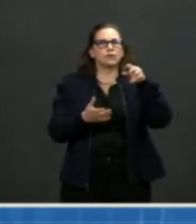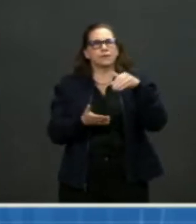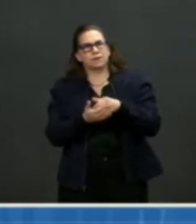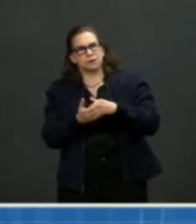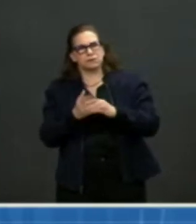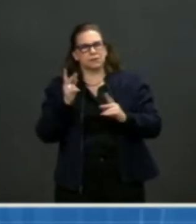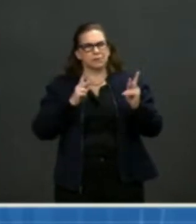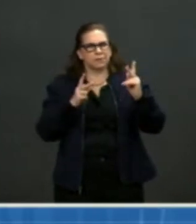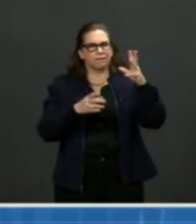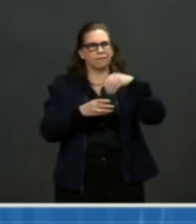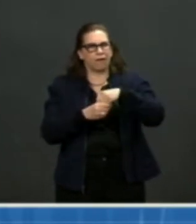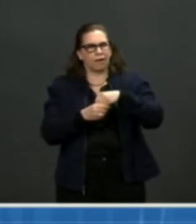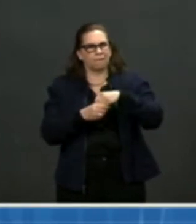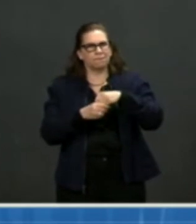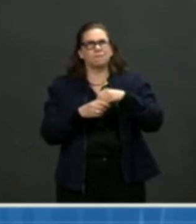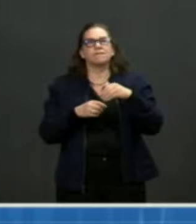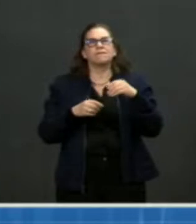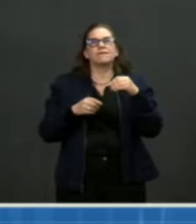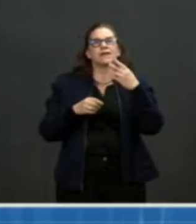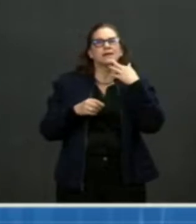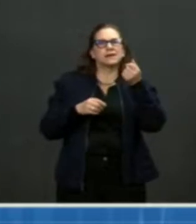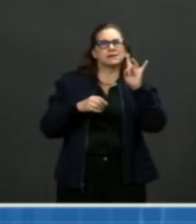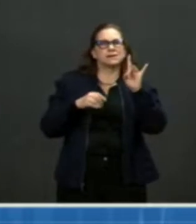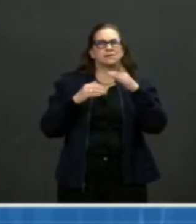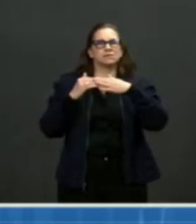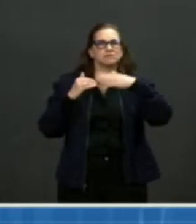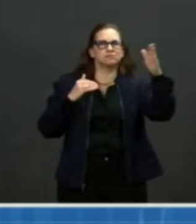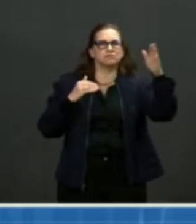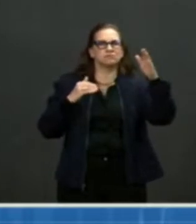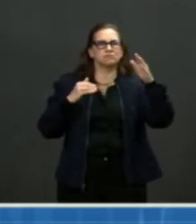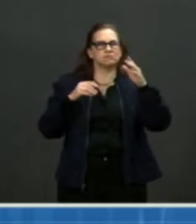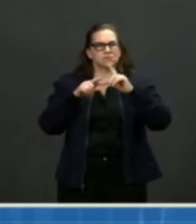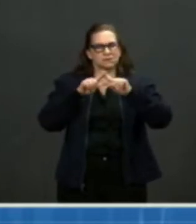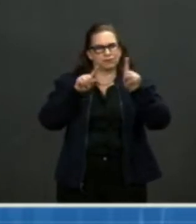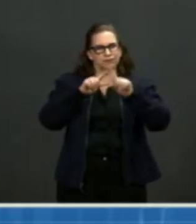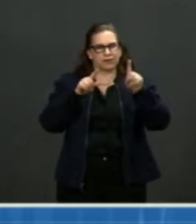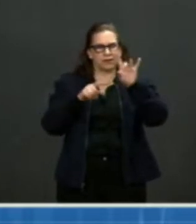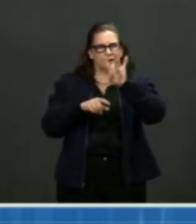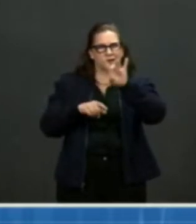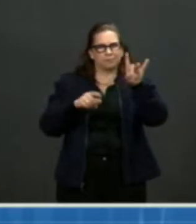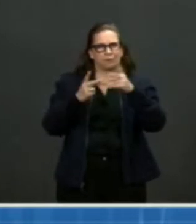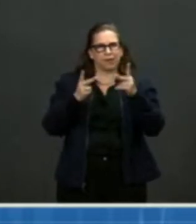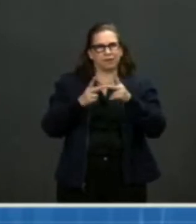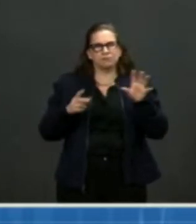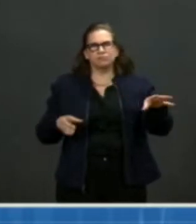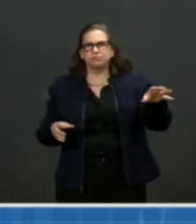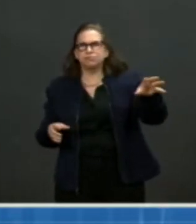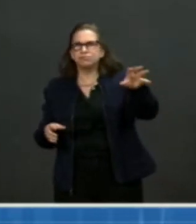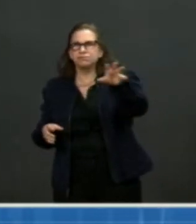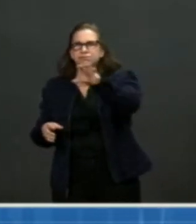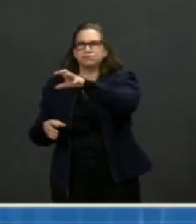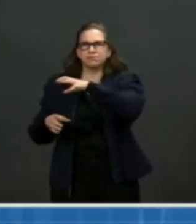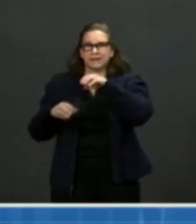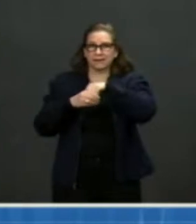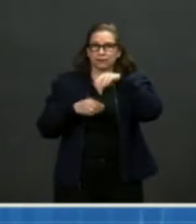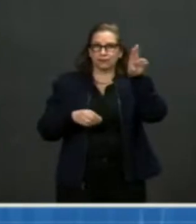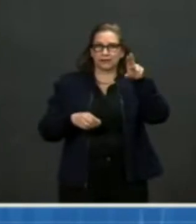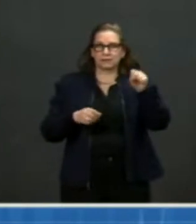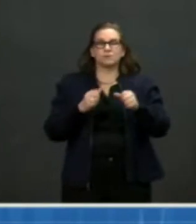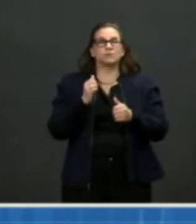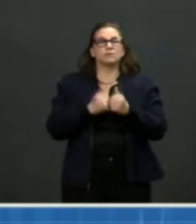88 sites, mostly in the United States, but also a small amount in Chile and Peru, with a